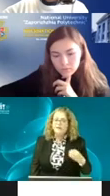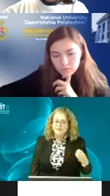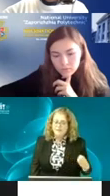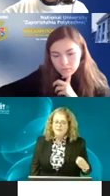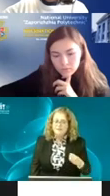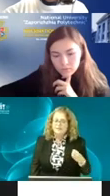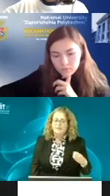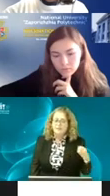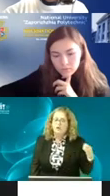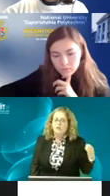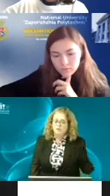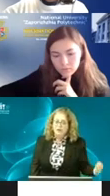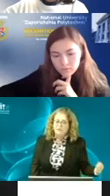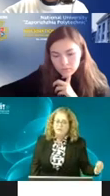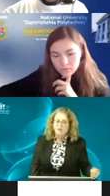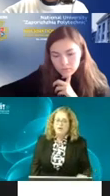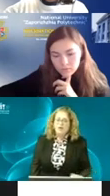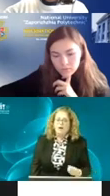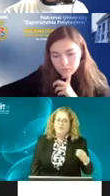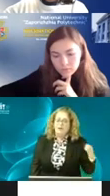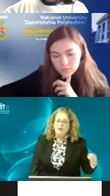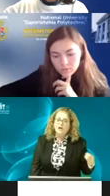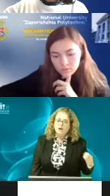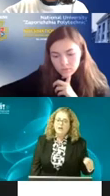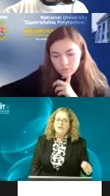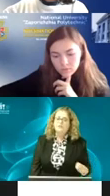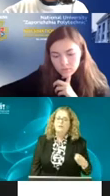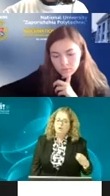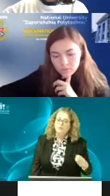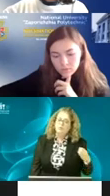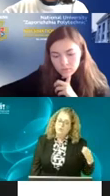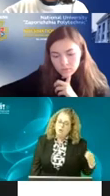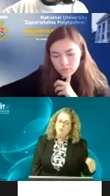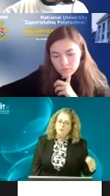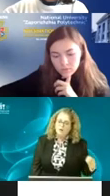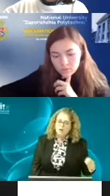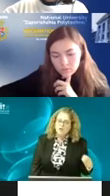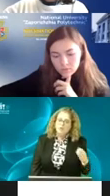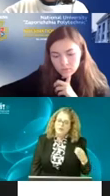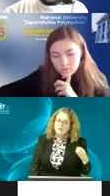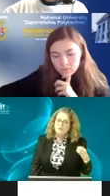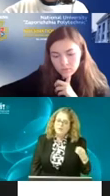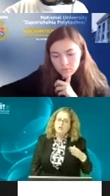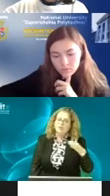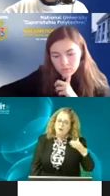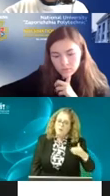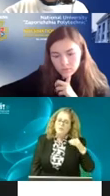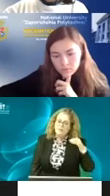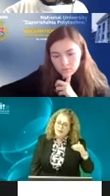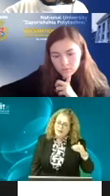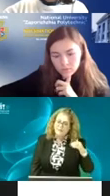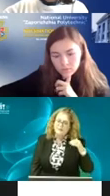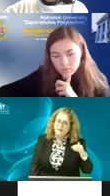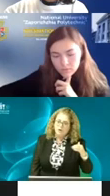dying disease, something he's going to die for, and the family learned it from the hospital robot. So there is a question, what